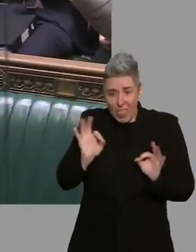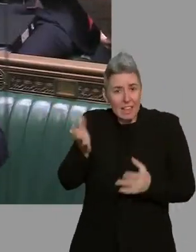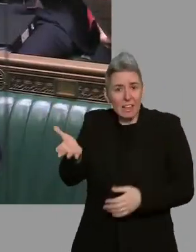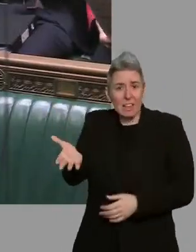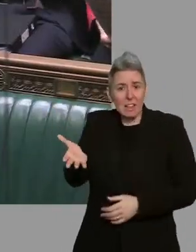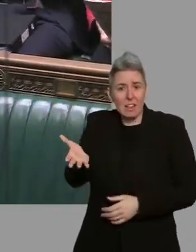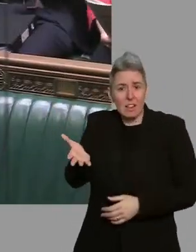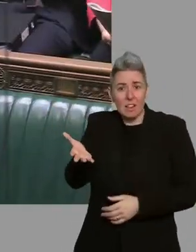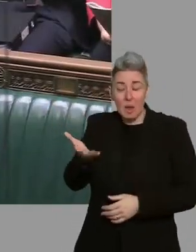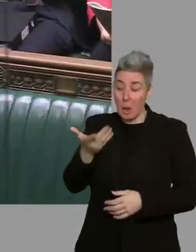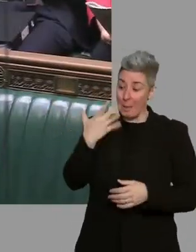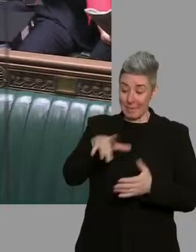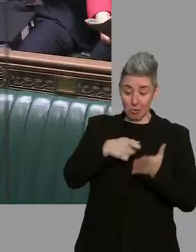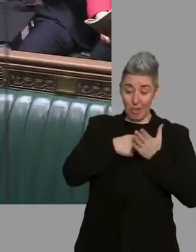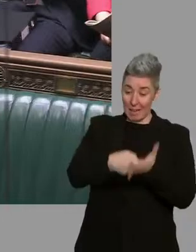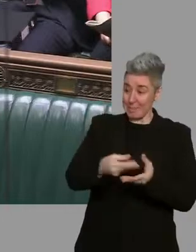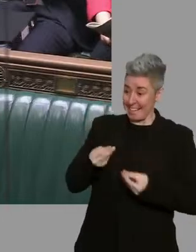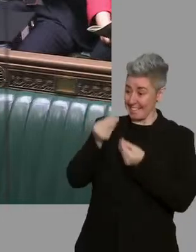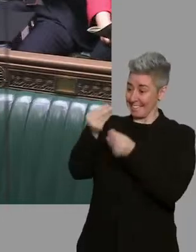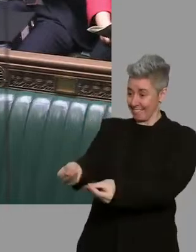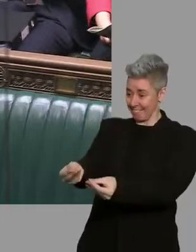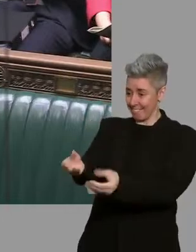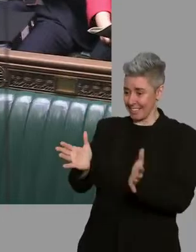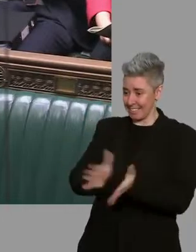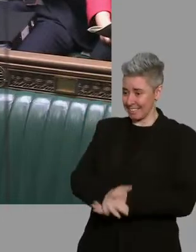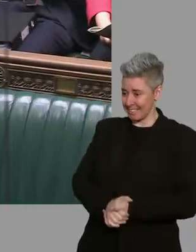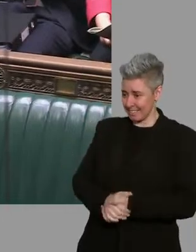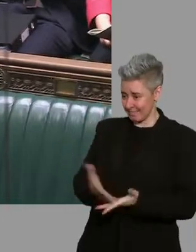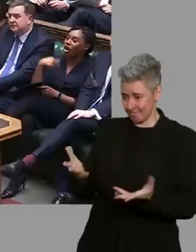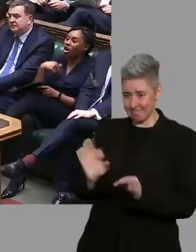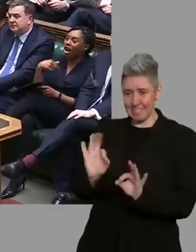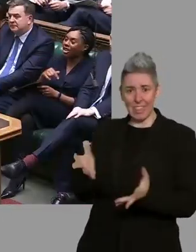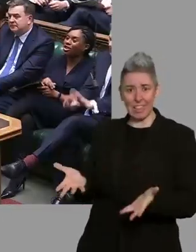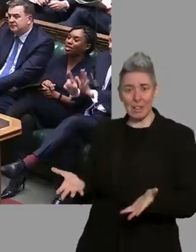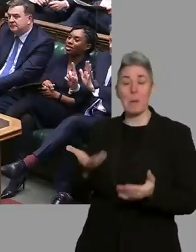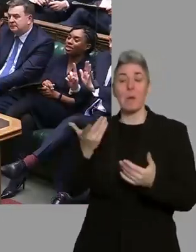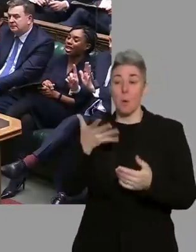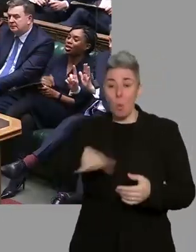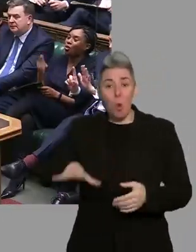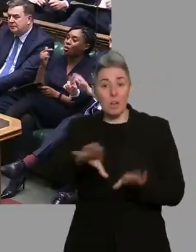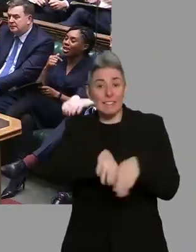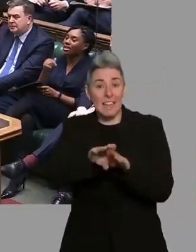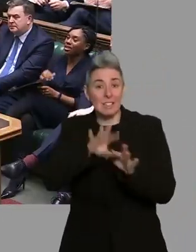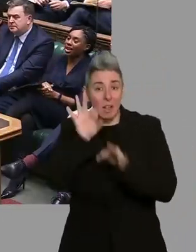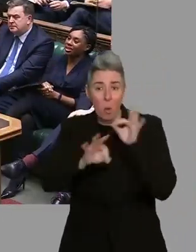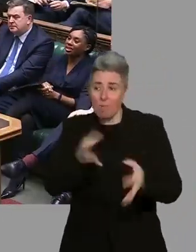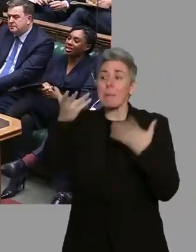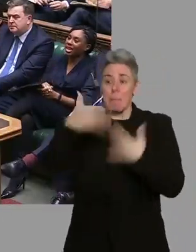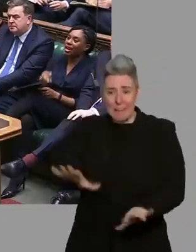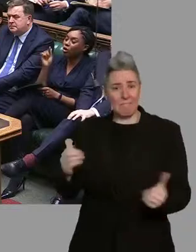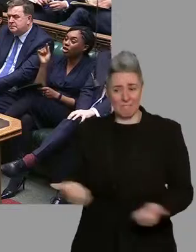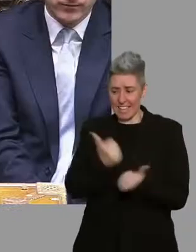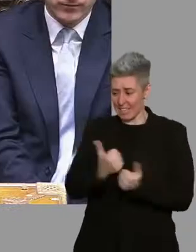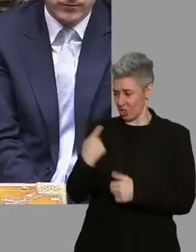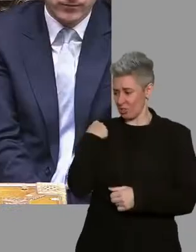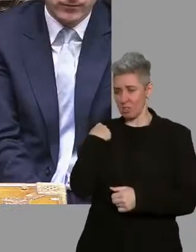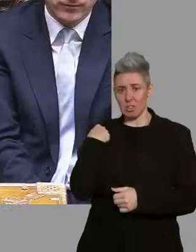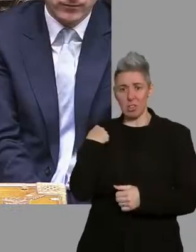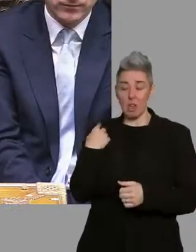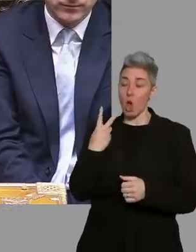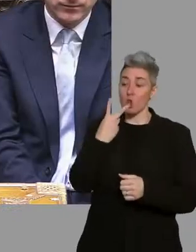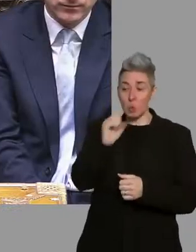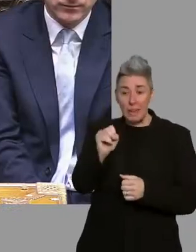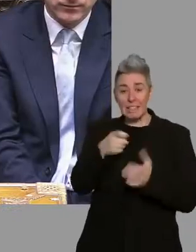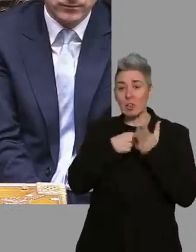inquiry, the J inquiry, the J report. 20 recommendations, not a single one implemented. Not a single